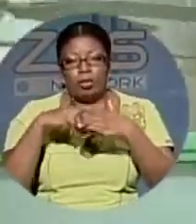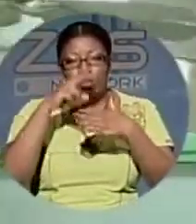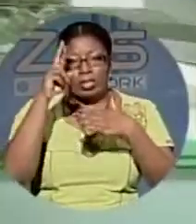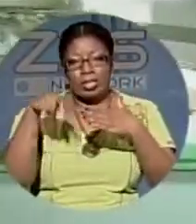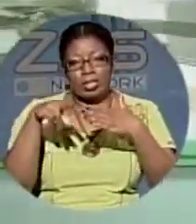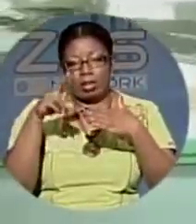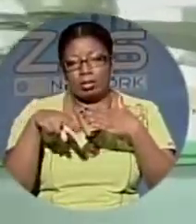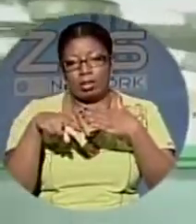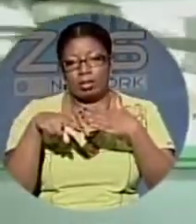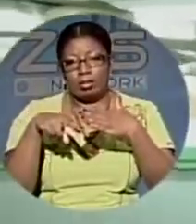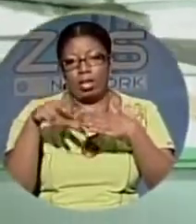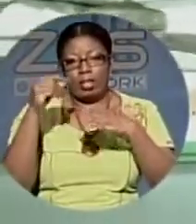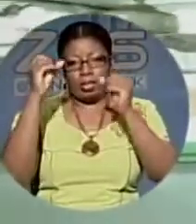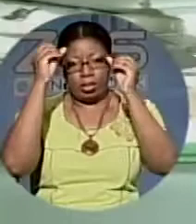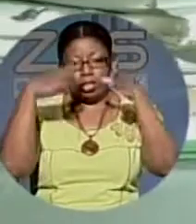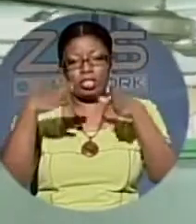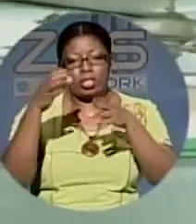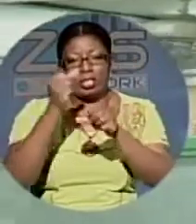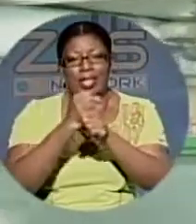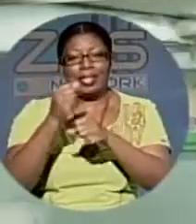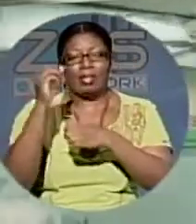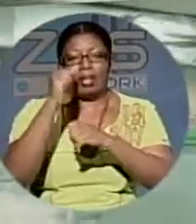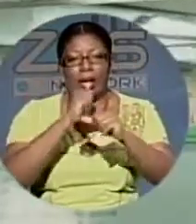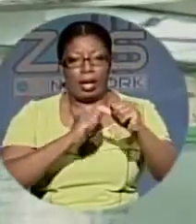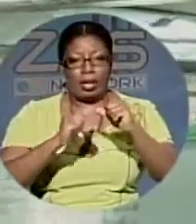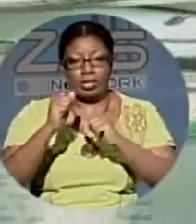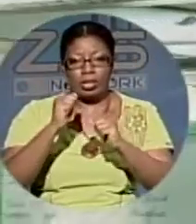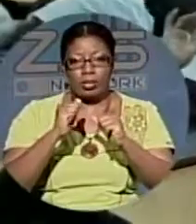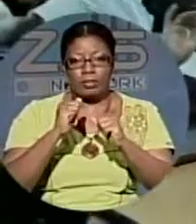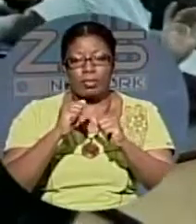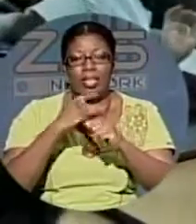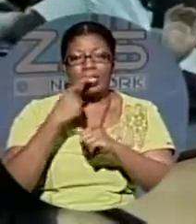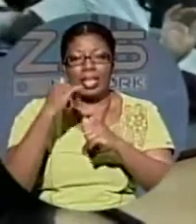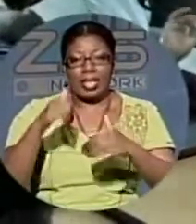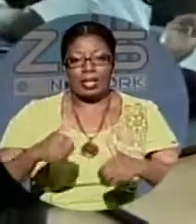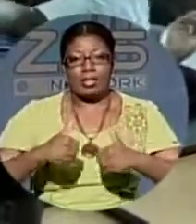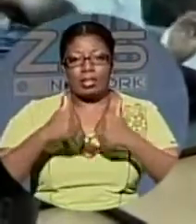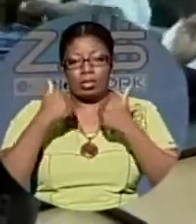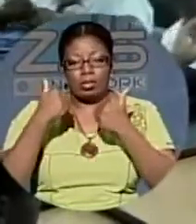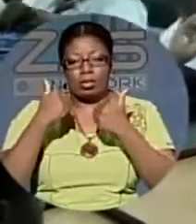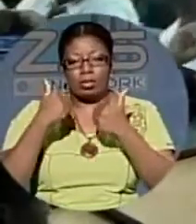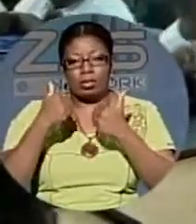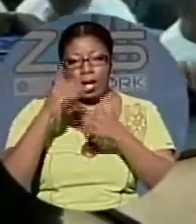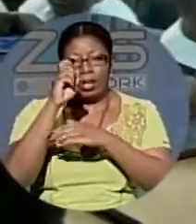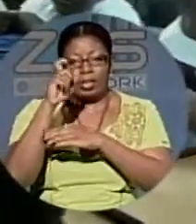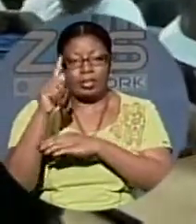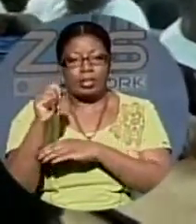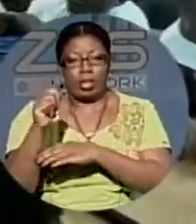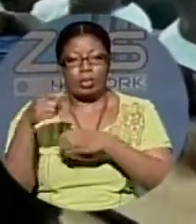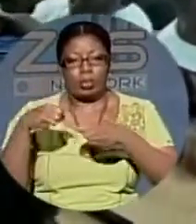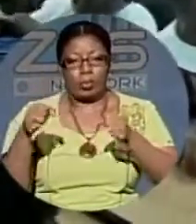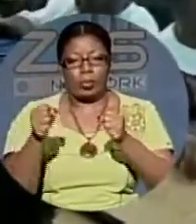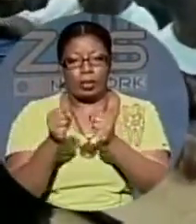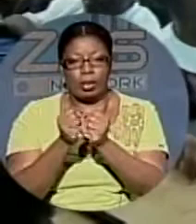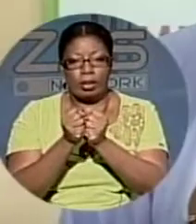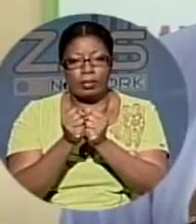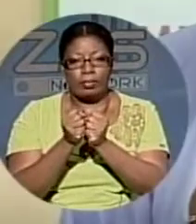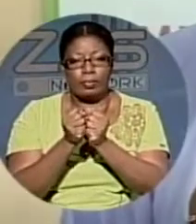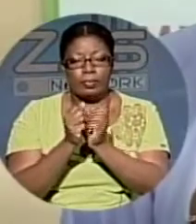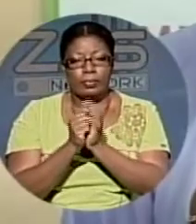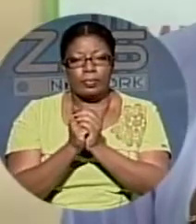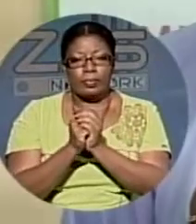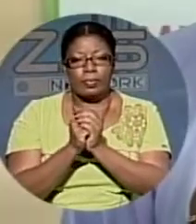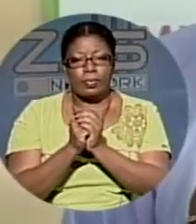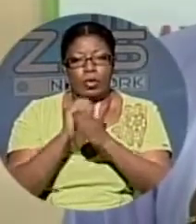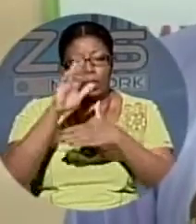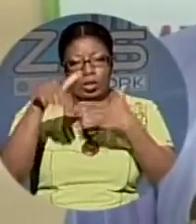eproberts taking industrial action. Burrows says the challenges are being addressed. Workmen, I think all efforts were